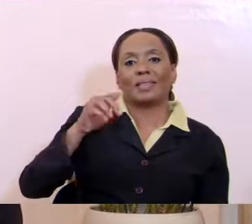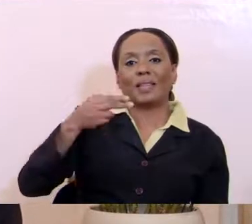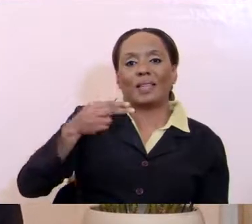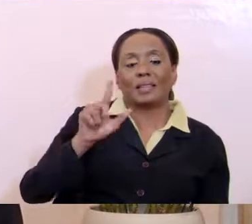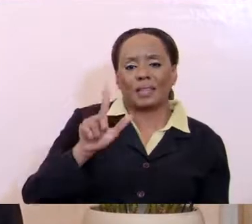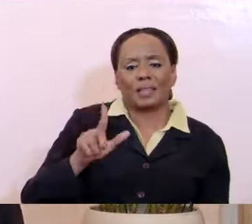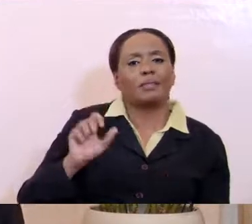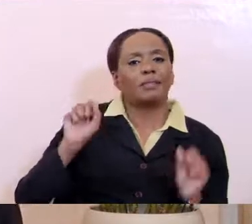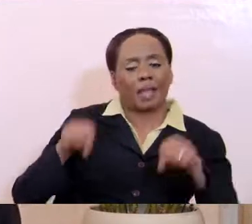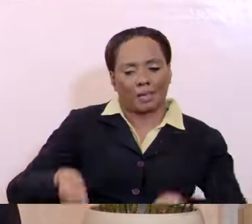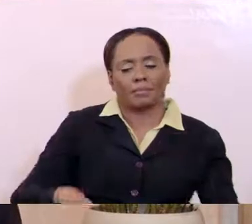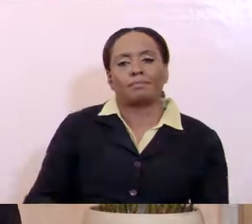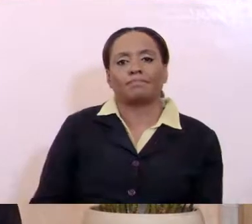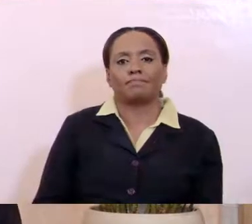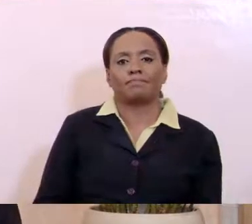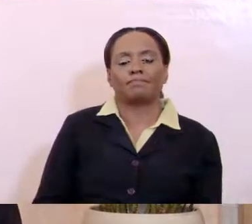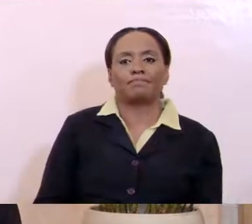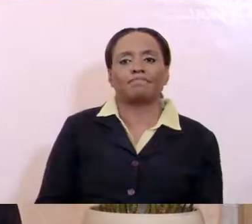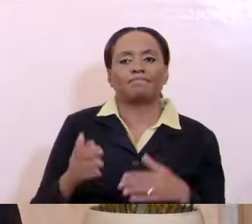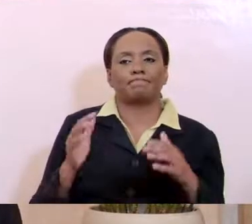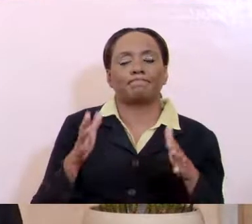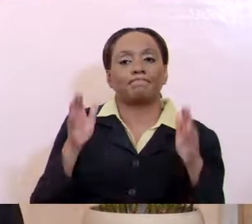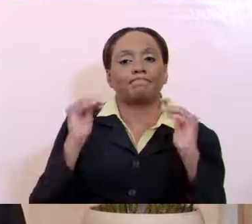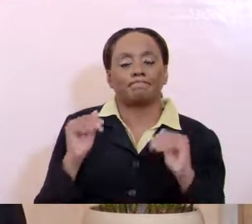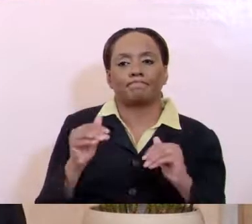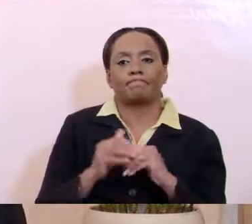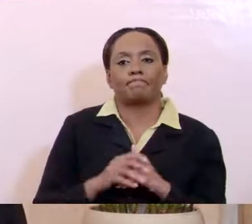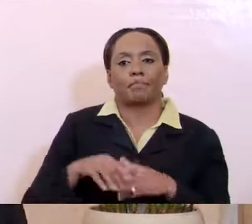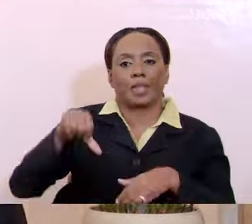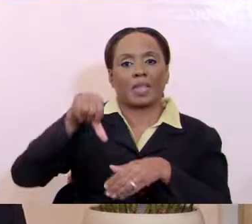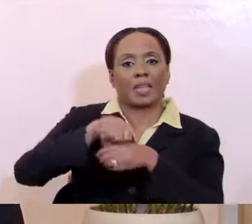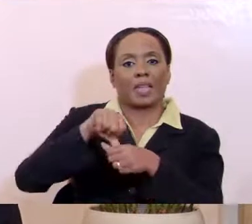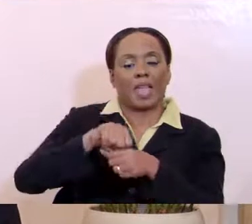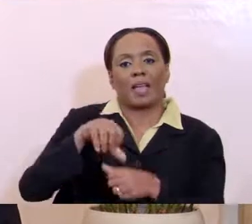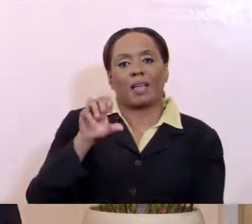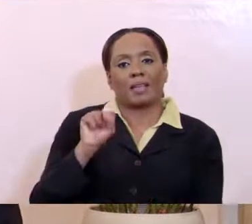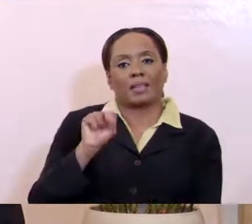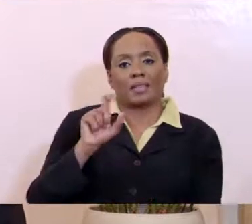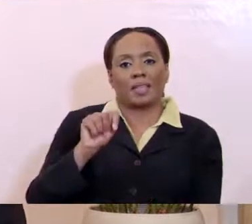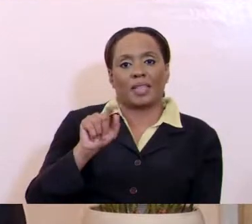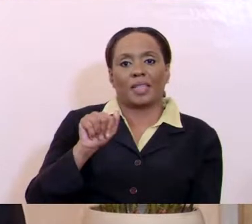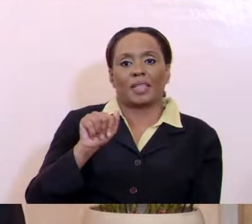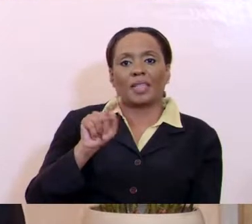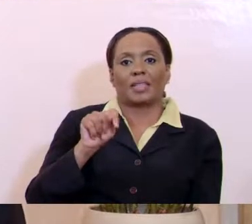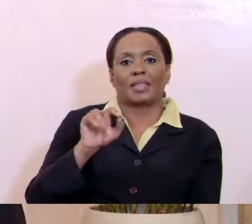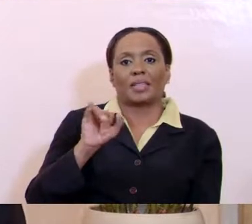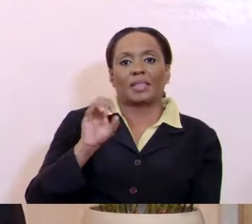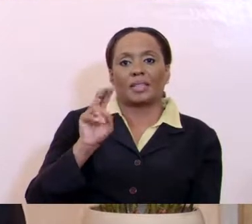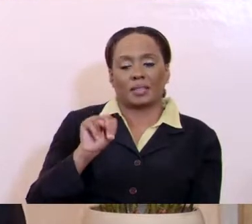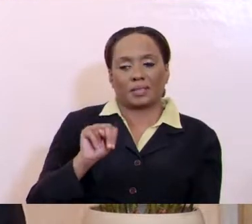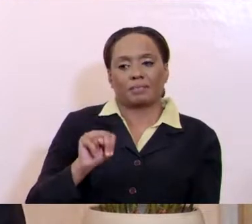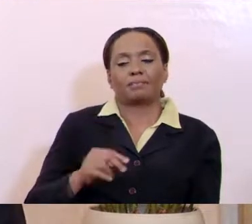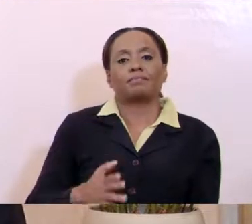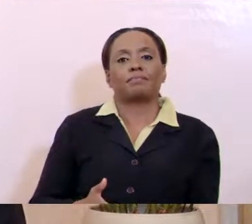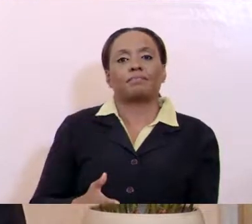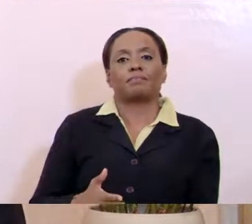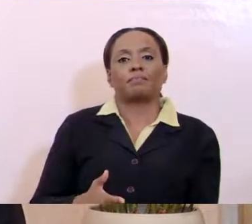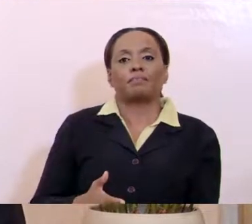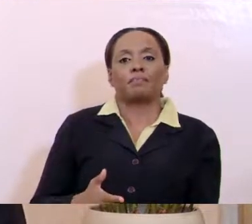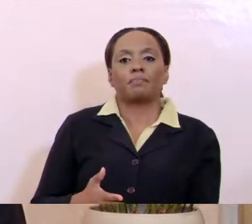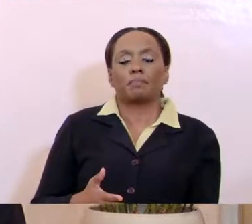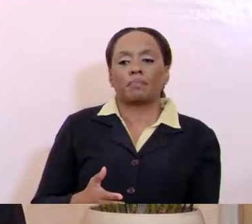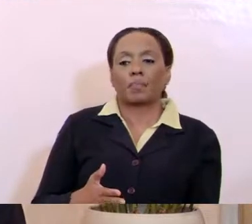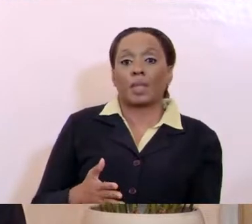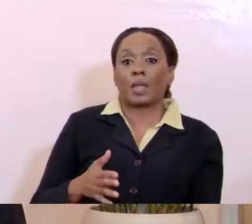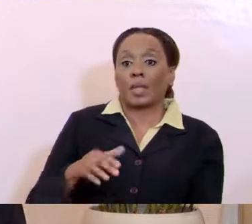In relation to gas stations, we have a hybrid arrangement that is proposed. Gas stations and their automarts